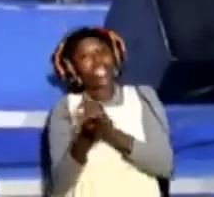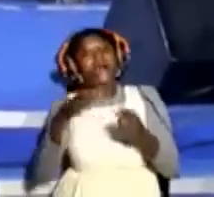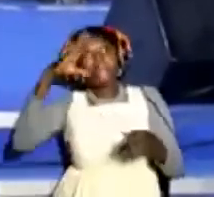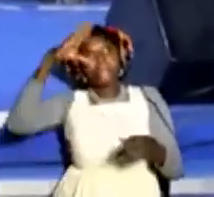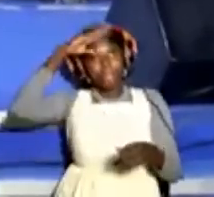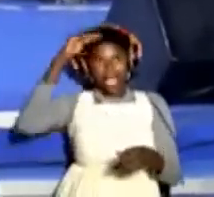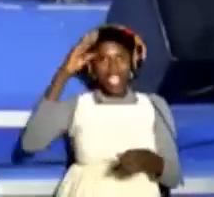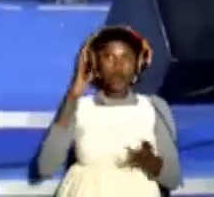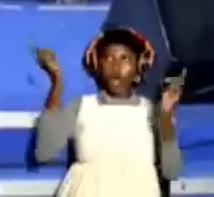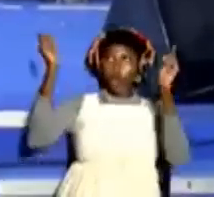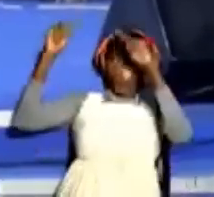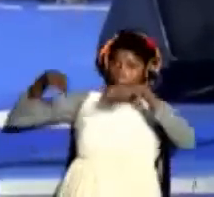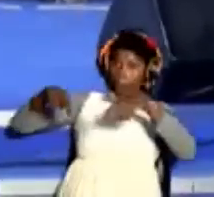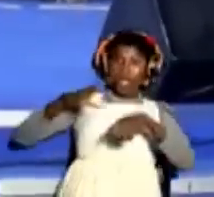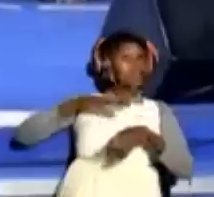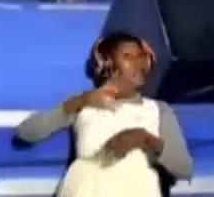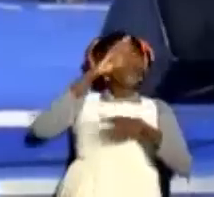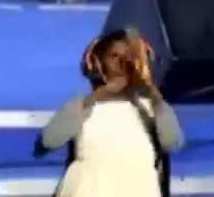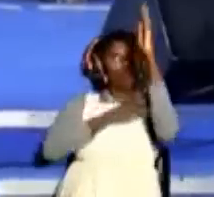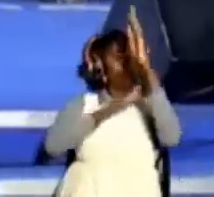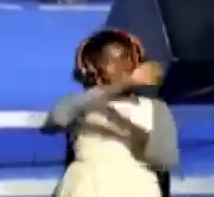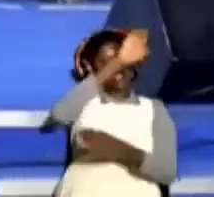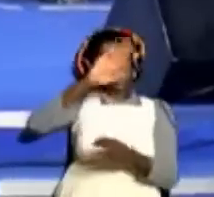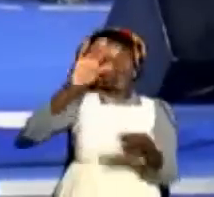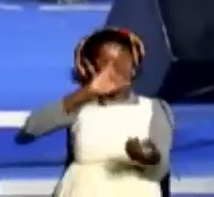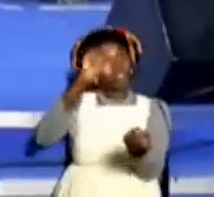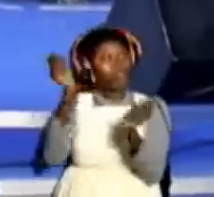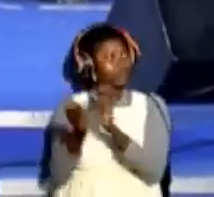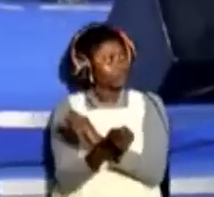Men will come and go. He never change.